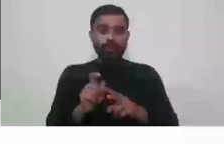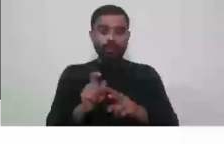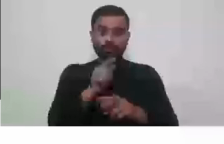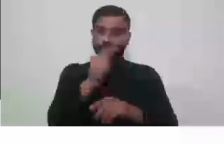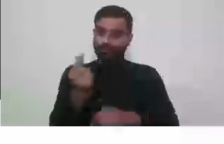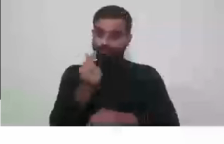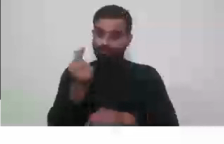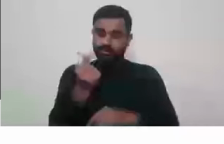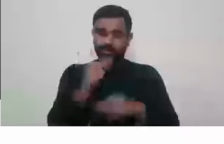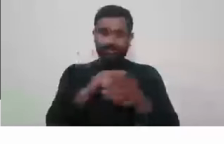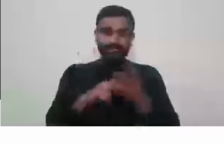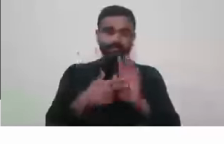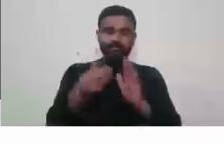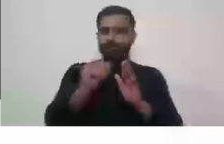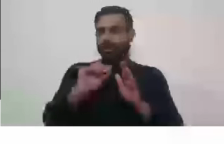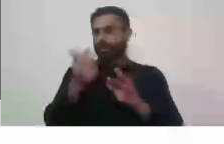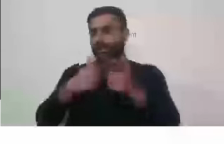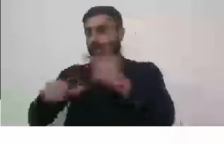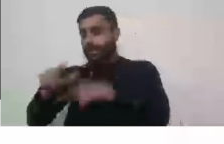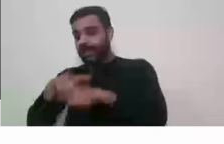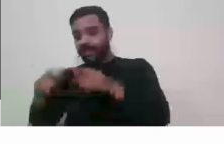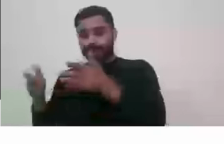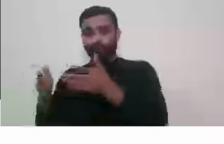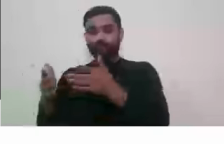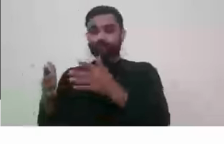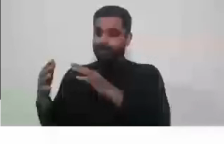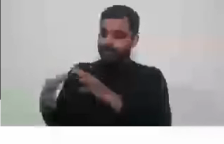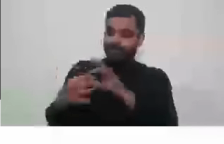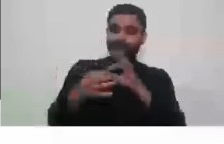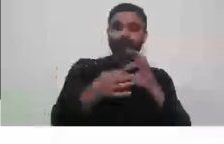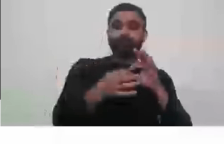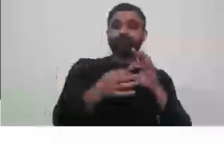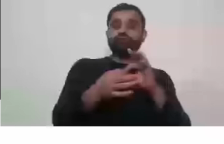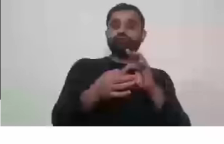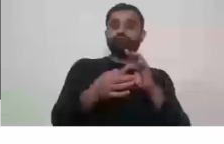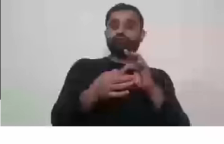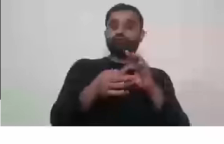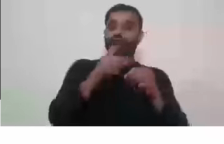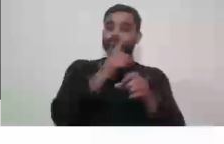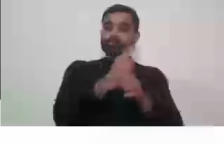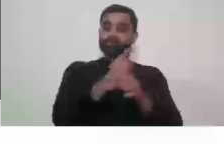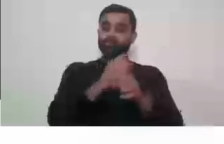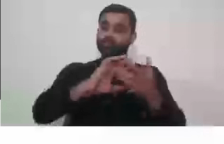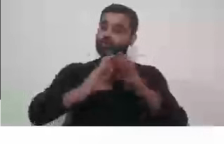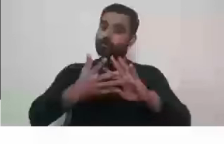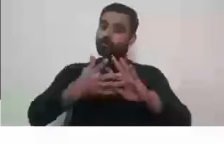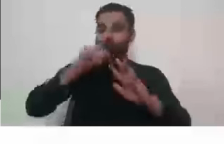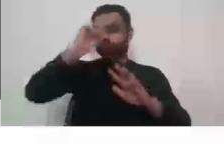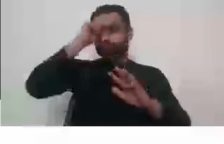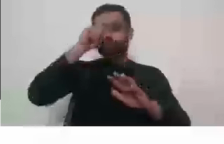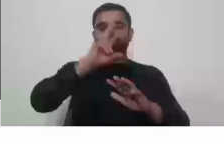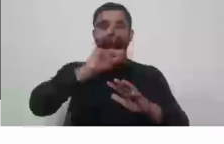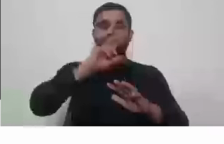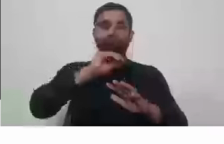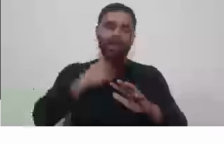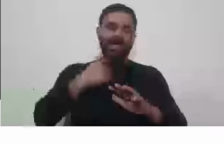just use English as we use some other languages, we can get rid of this ghost and teachers can automatically start using English. But I know